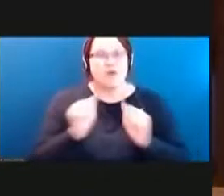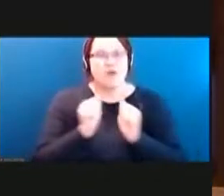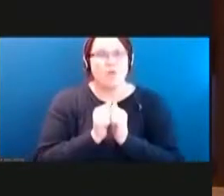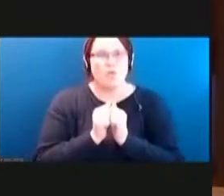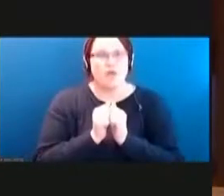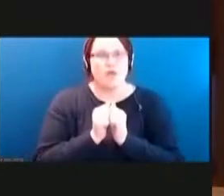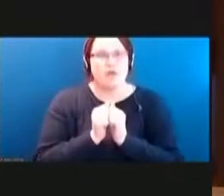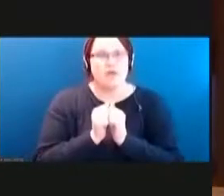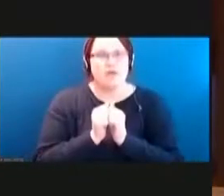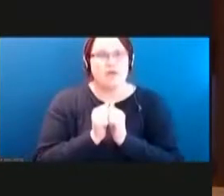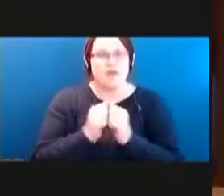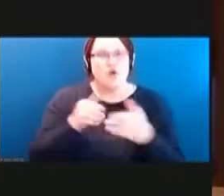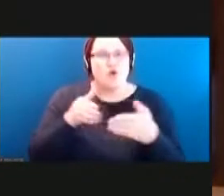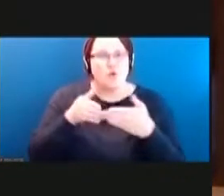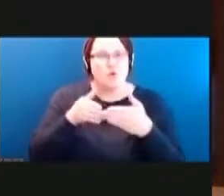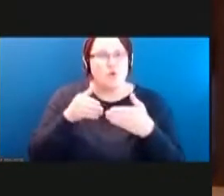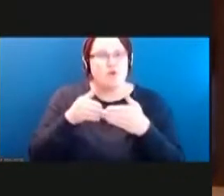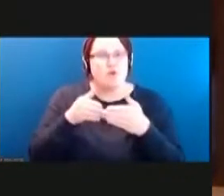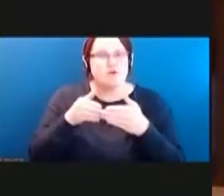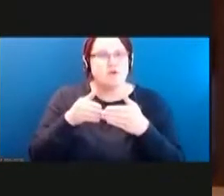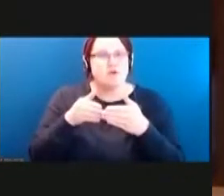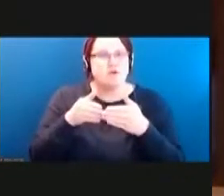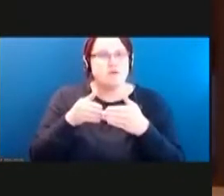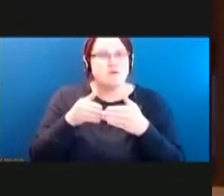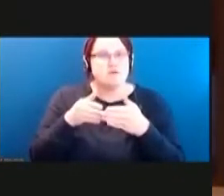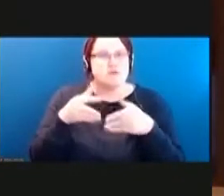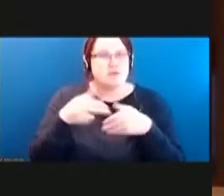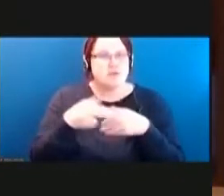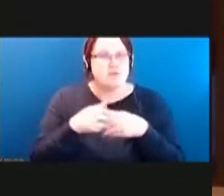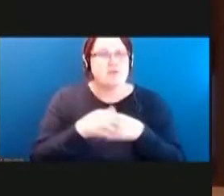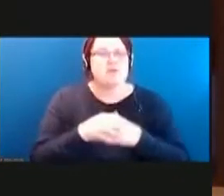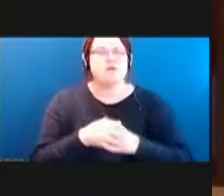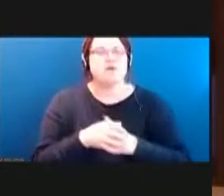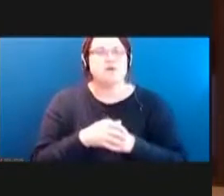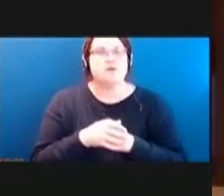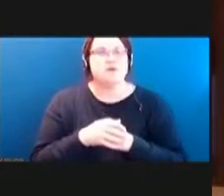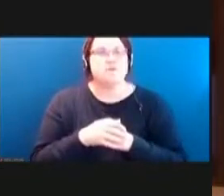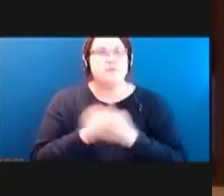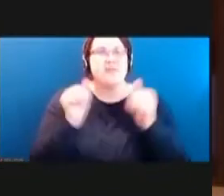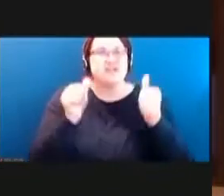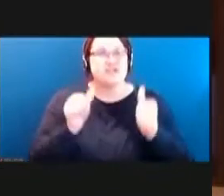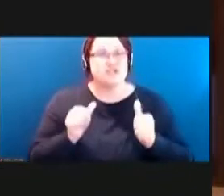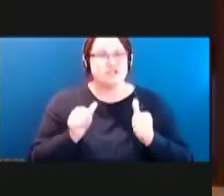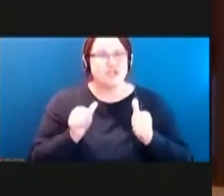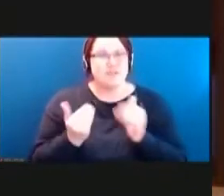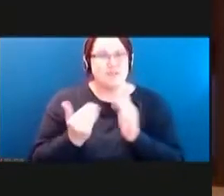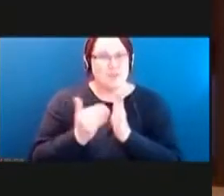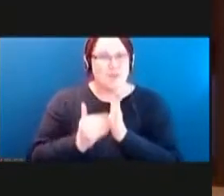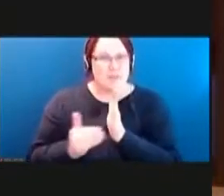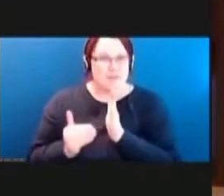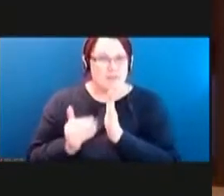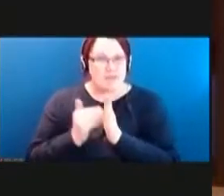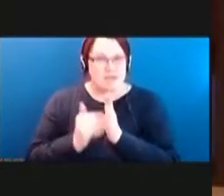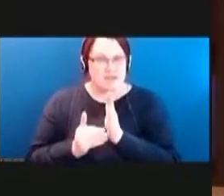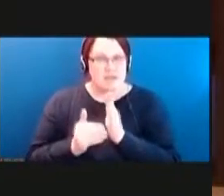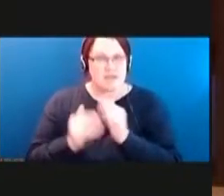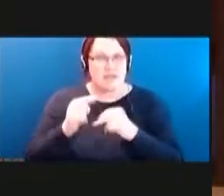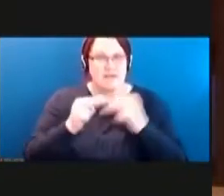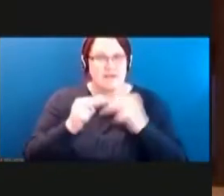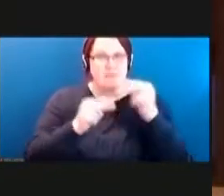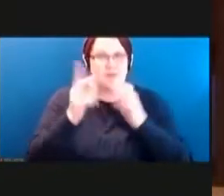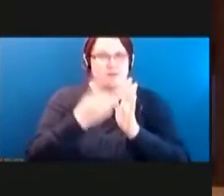with its corners clipped or chamfered, a shape which repeated elsewhere in the building's